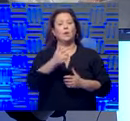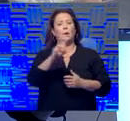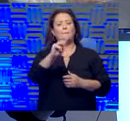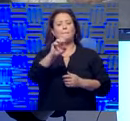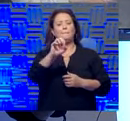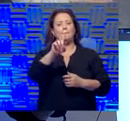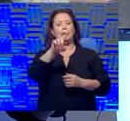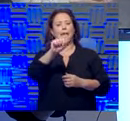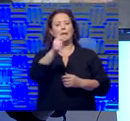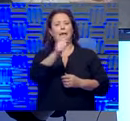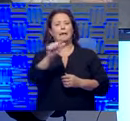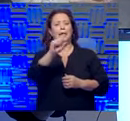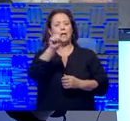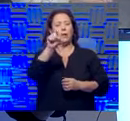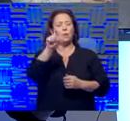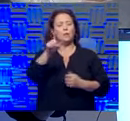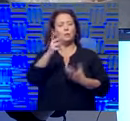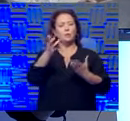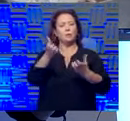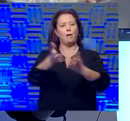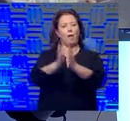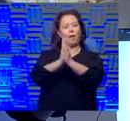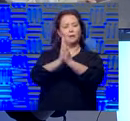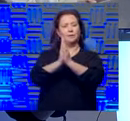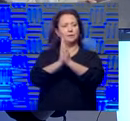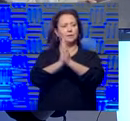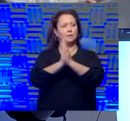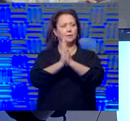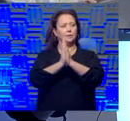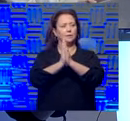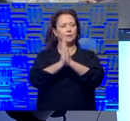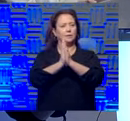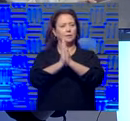and see if there are questions that they would like to start us off with this morning.